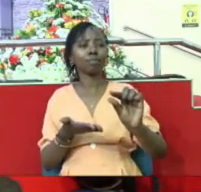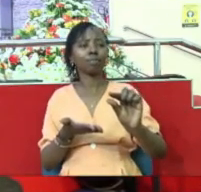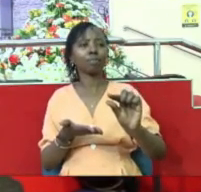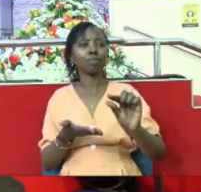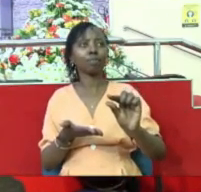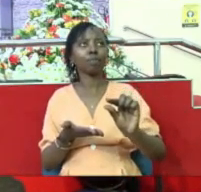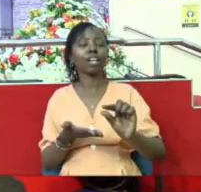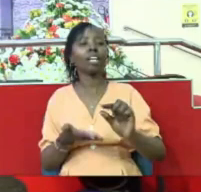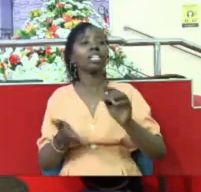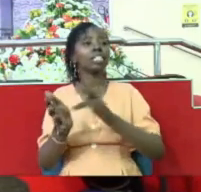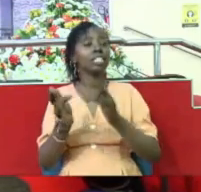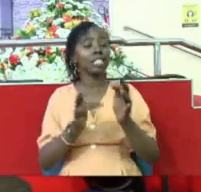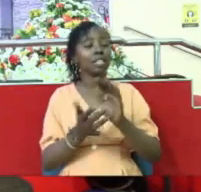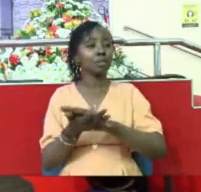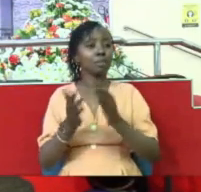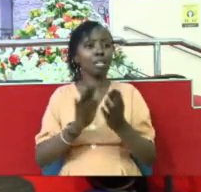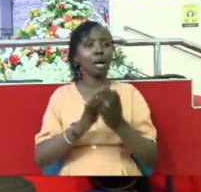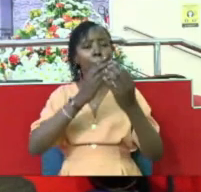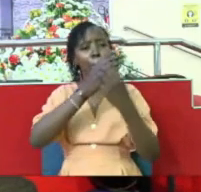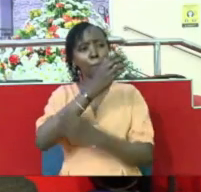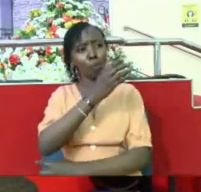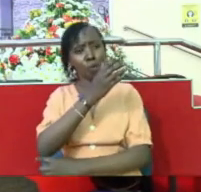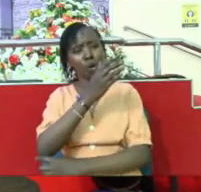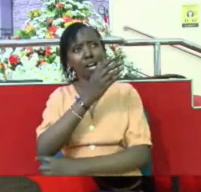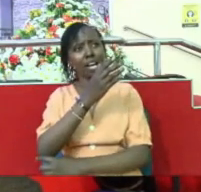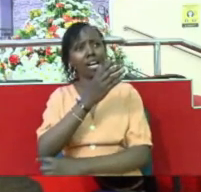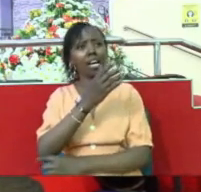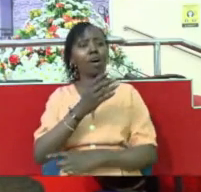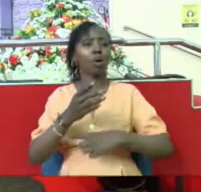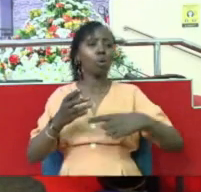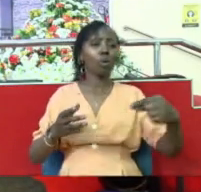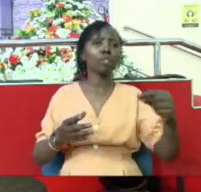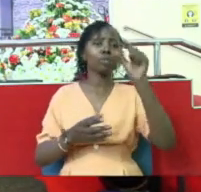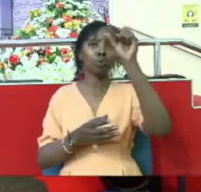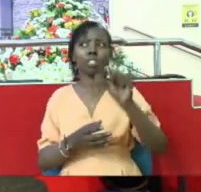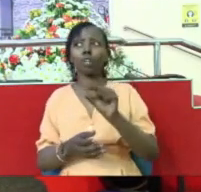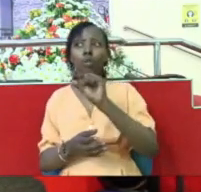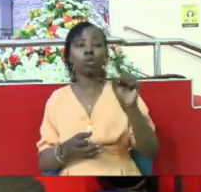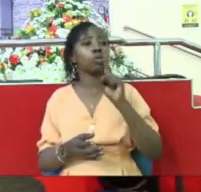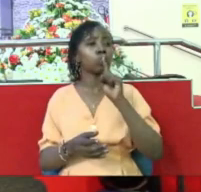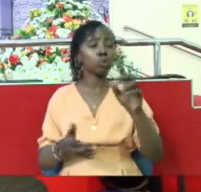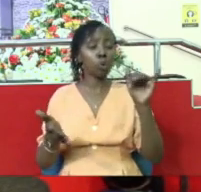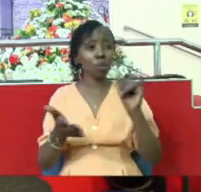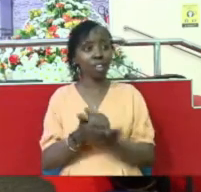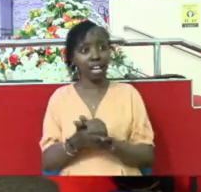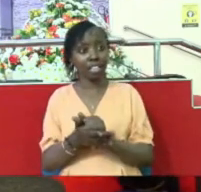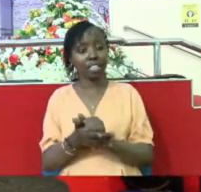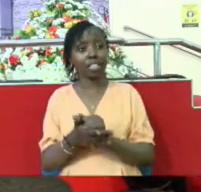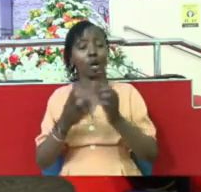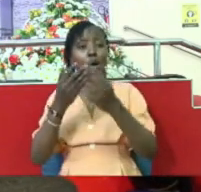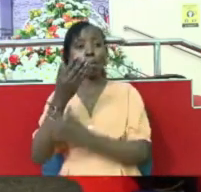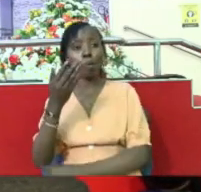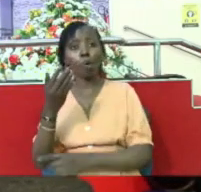poor. Grace took him on the cross. Akaenda kwenye so by his salama, poverty, ili kwa umaskini wake, we might become rich.